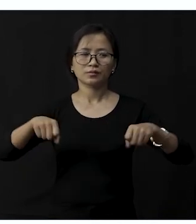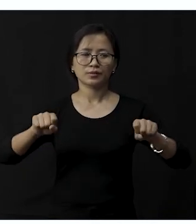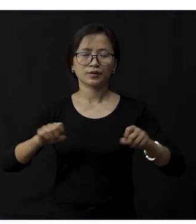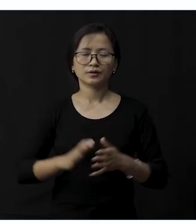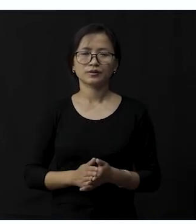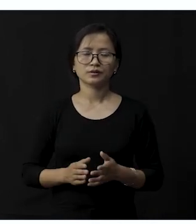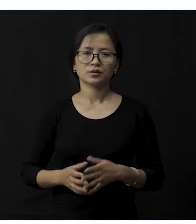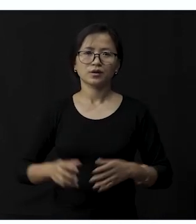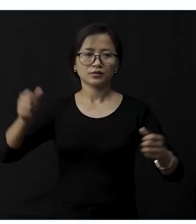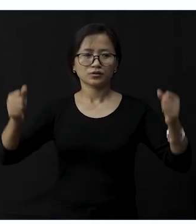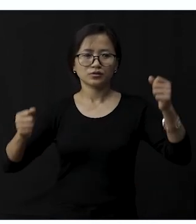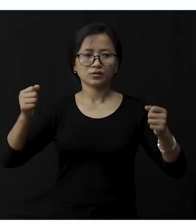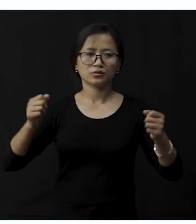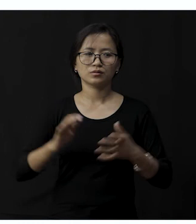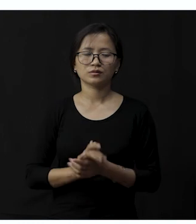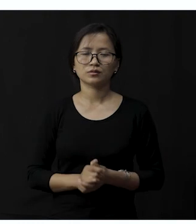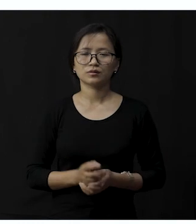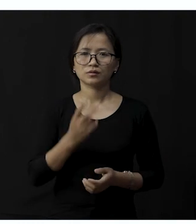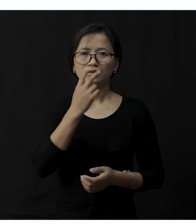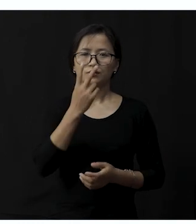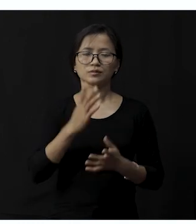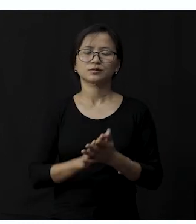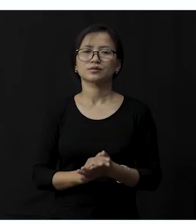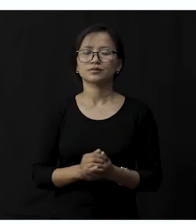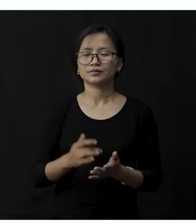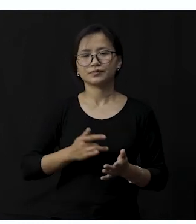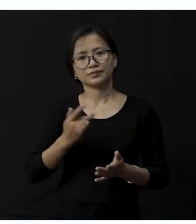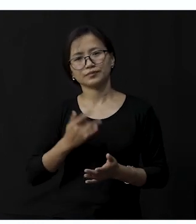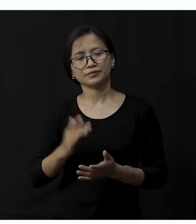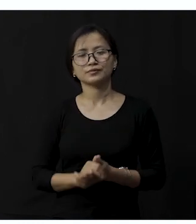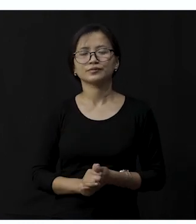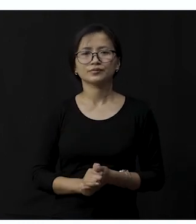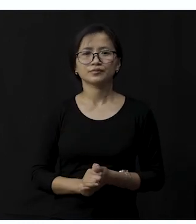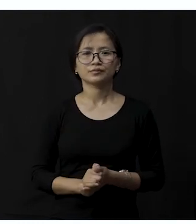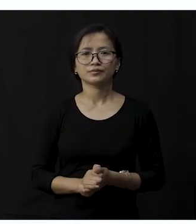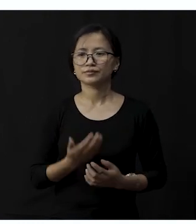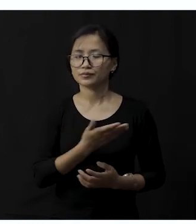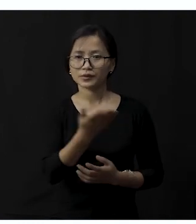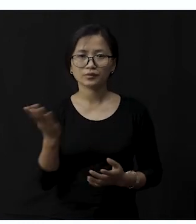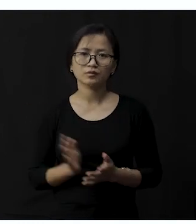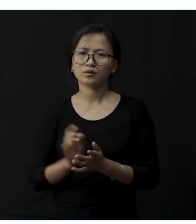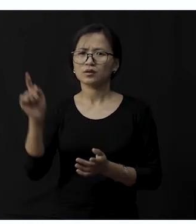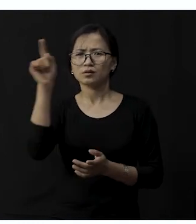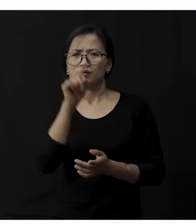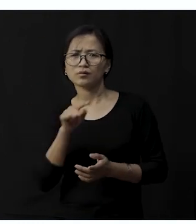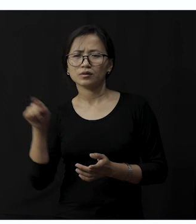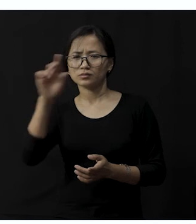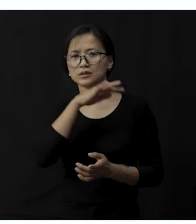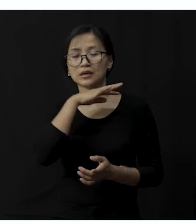truck, and you are going to also see the adjectives. So the adjectives are there with